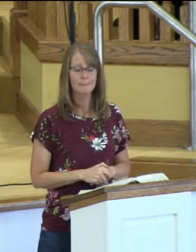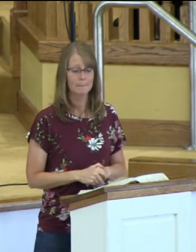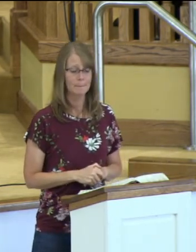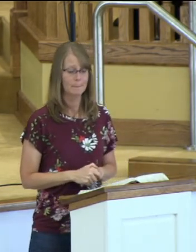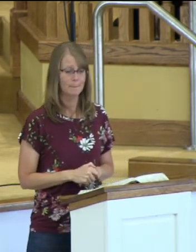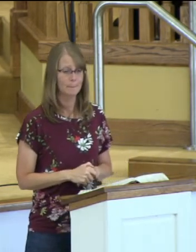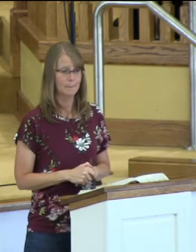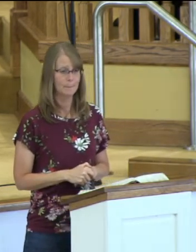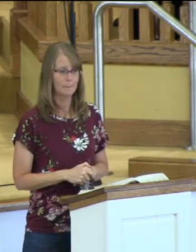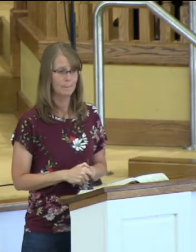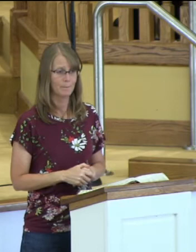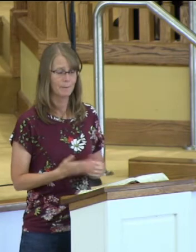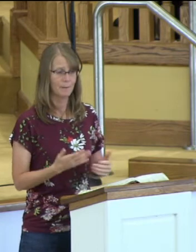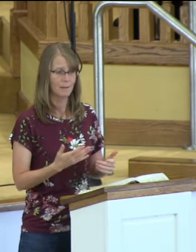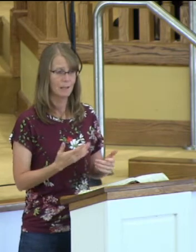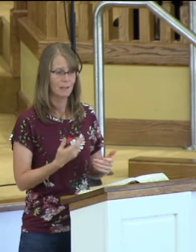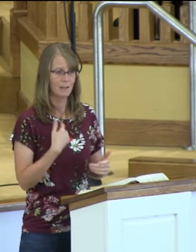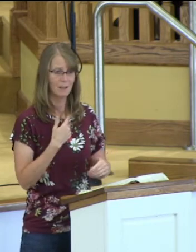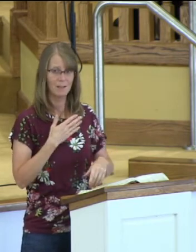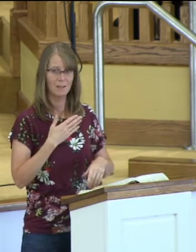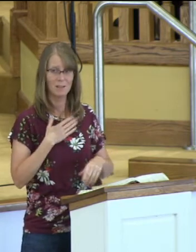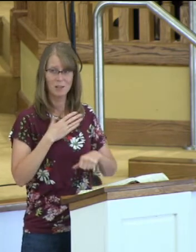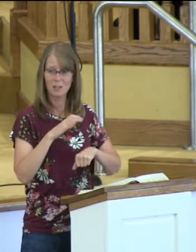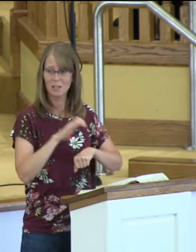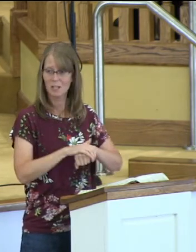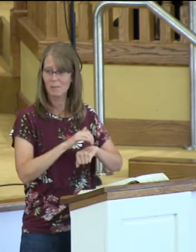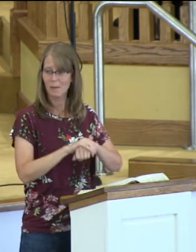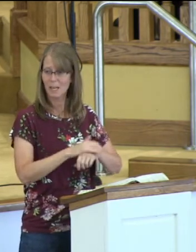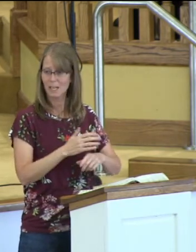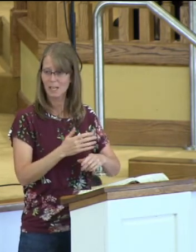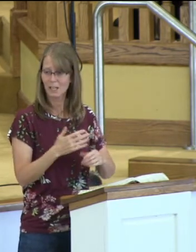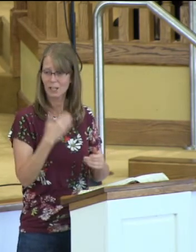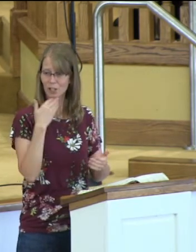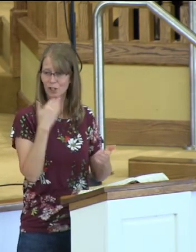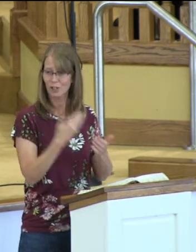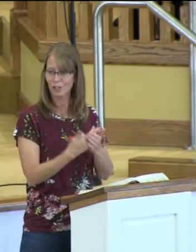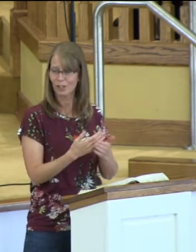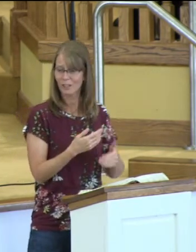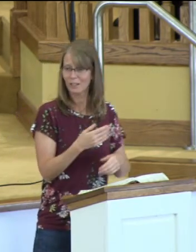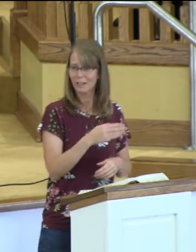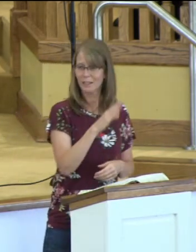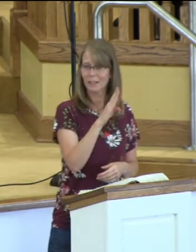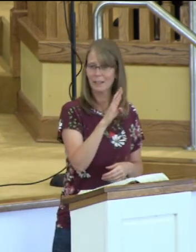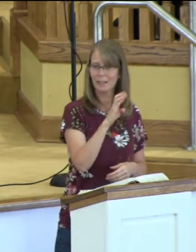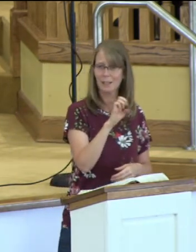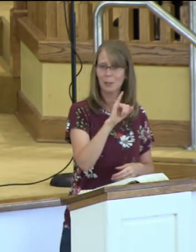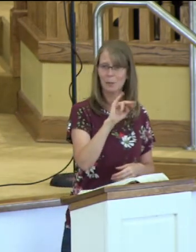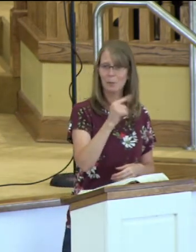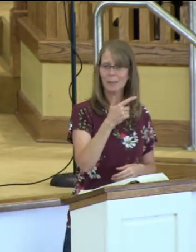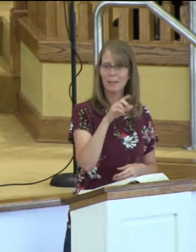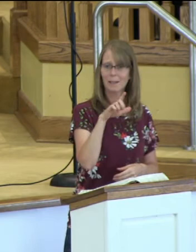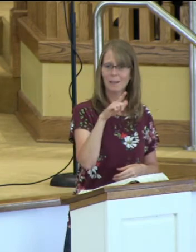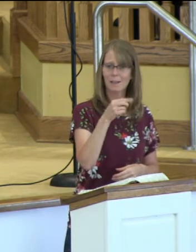Did I just make that new English quote up? Being getting gotten rid of. Nikki, is that correct English?